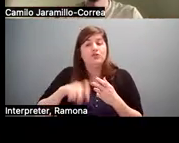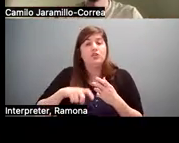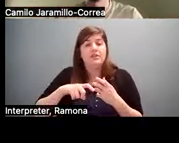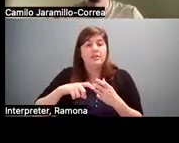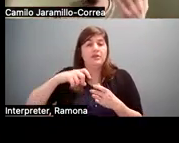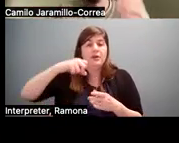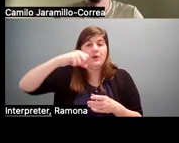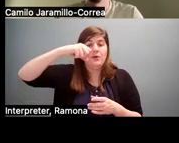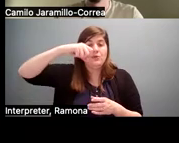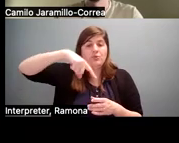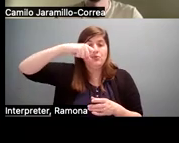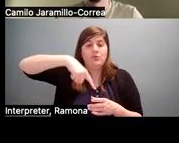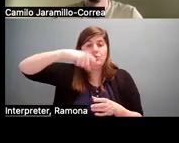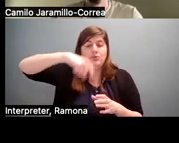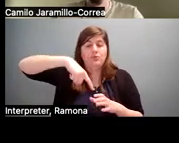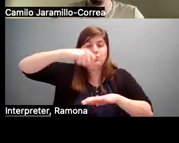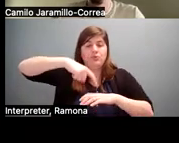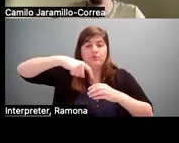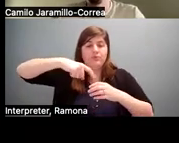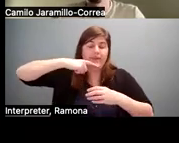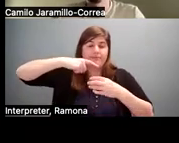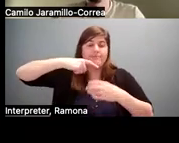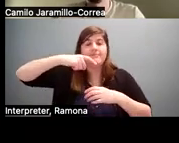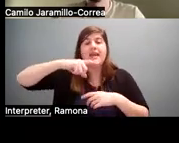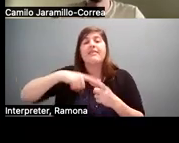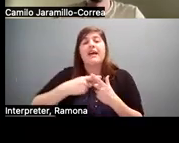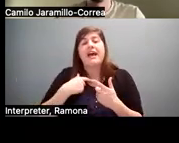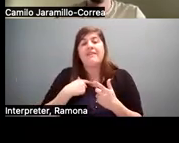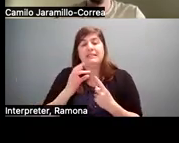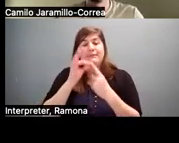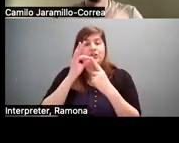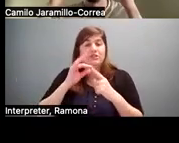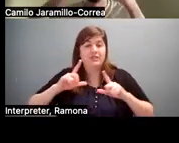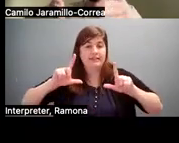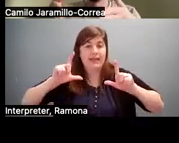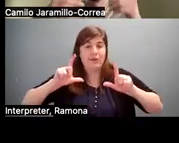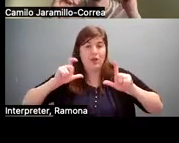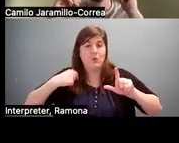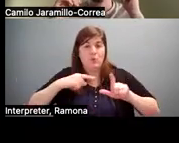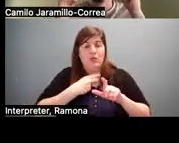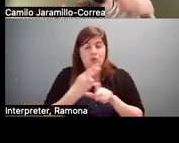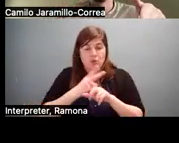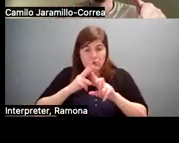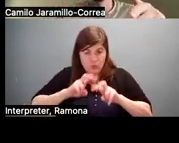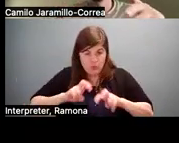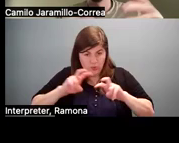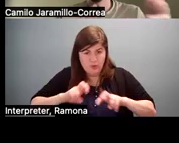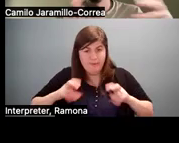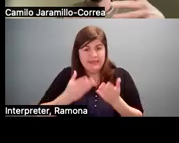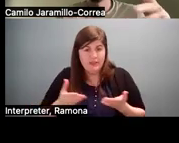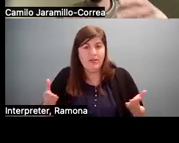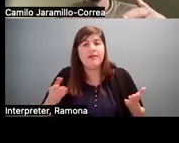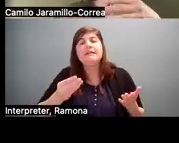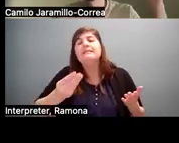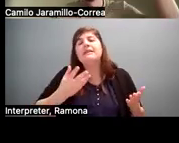that material that we want to study. And then we have these special cameras that we use to look at that material, and then it tells us